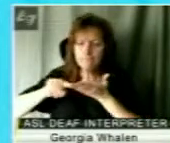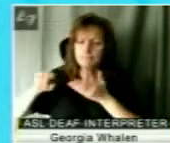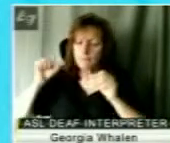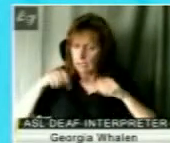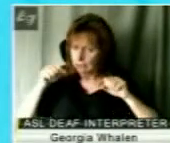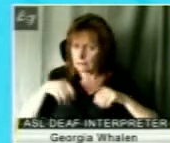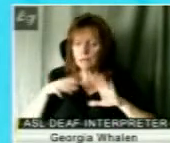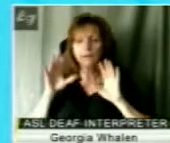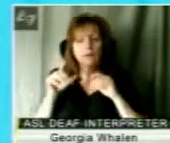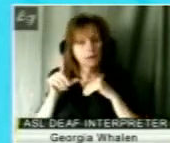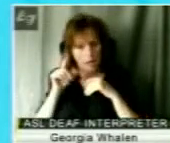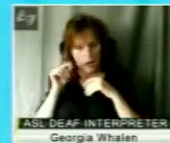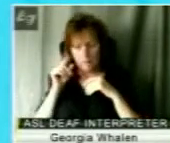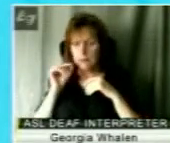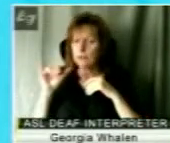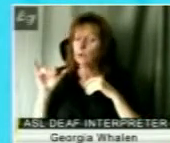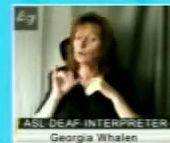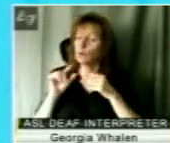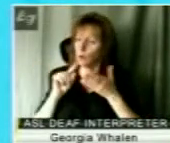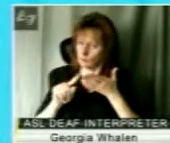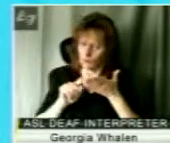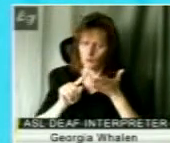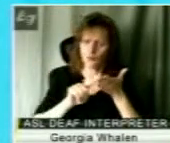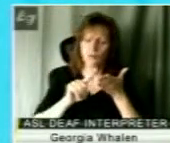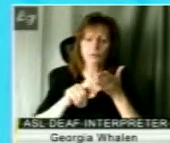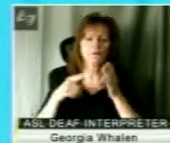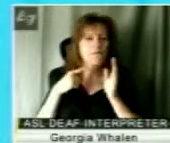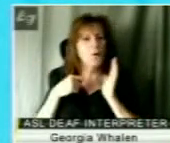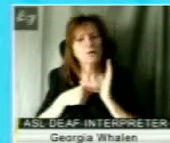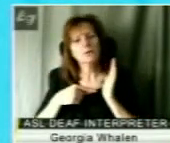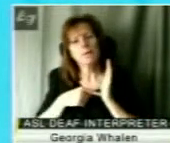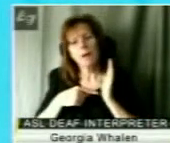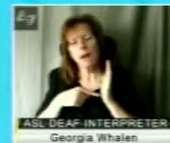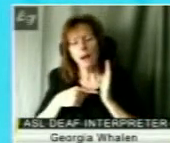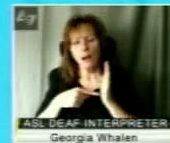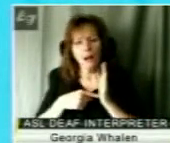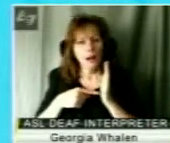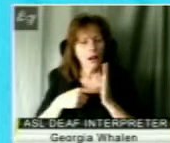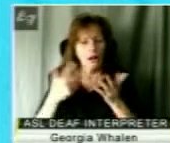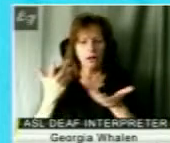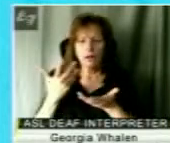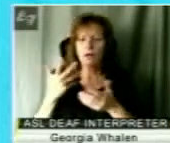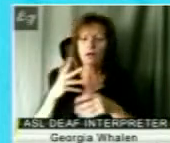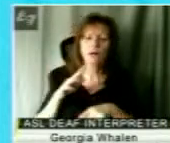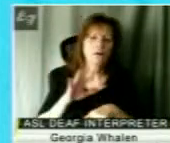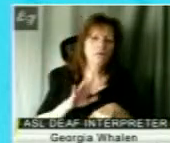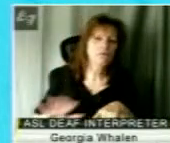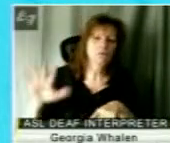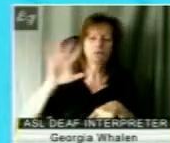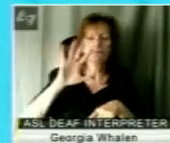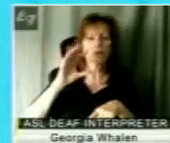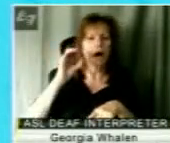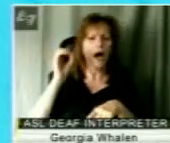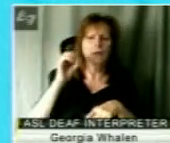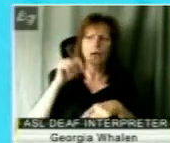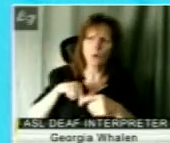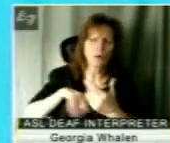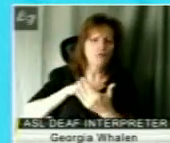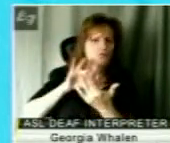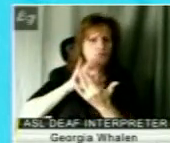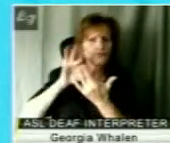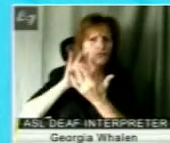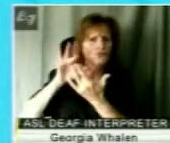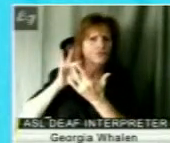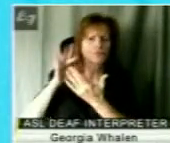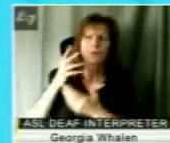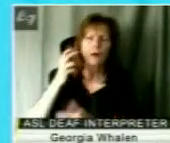here in Hamilton. We reach out to say to our colleagues across the province, you know, and our ones locally here in Haldim and